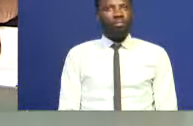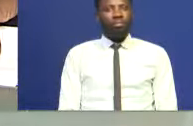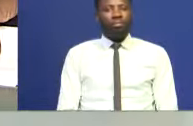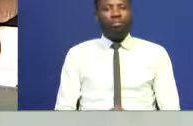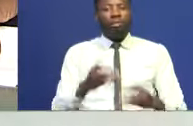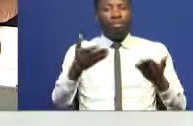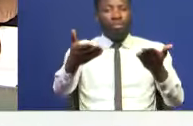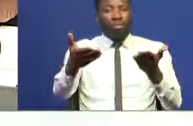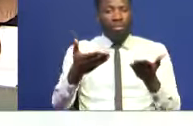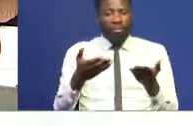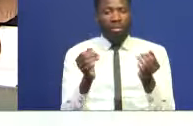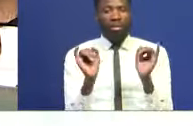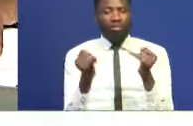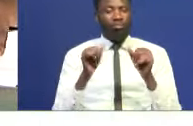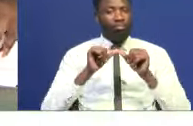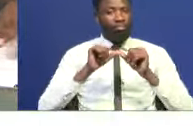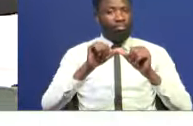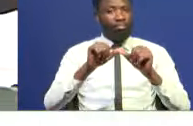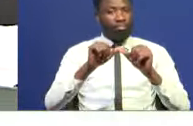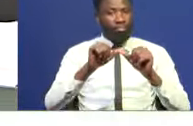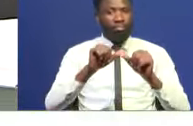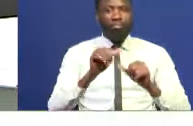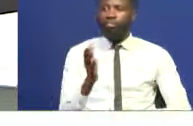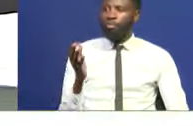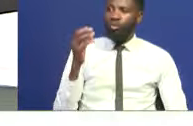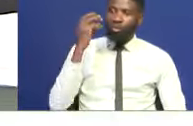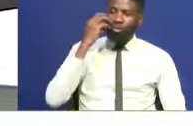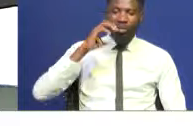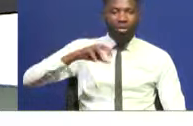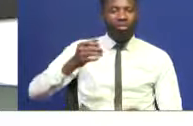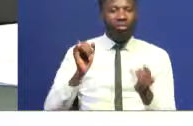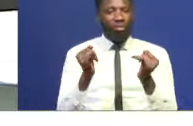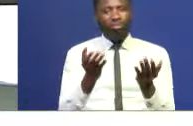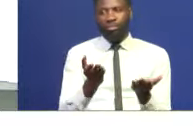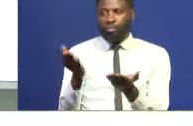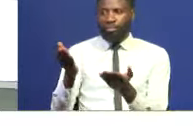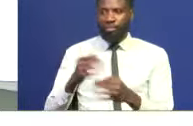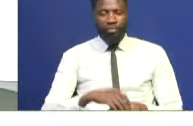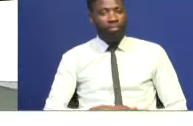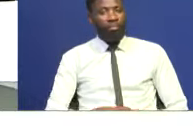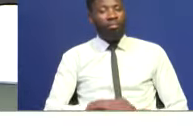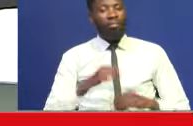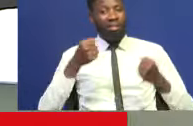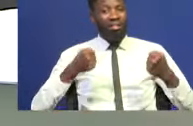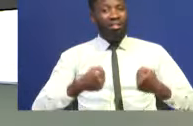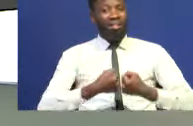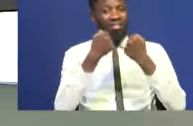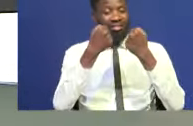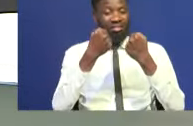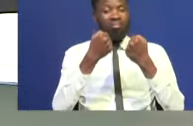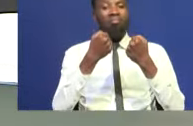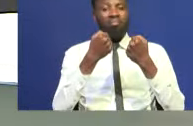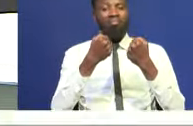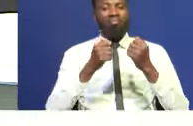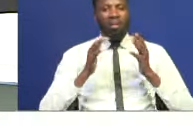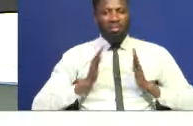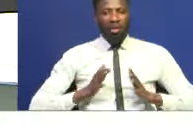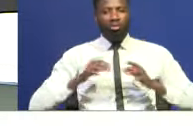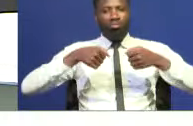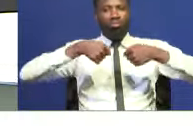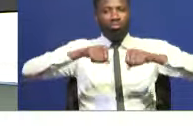Welcome back to Prime Edition. Tom, take us to the counties. That's right. An accident has claimed the life of a motorcyclist